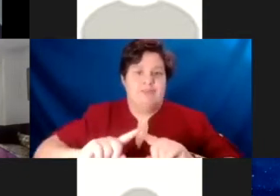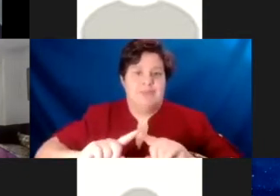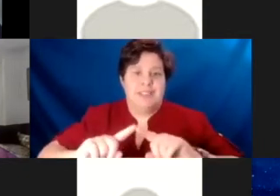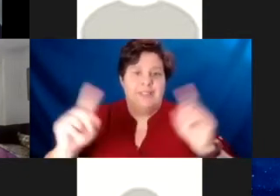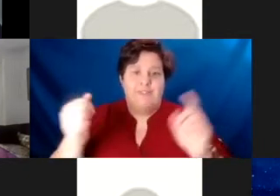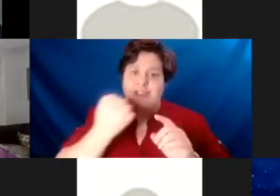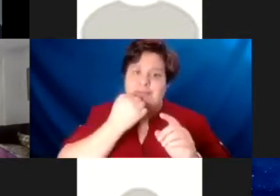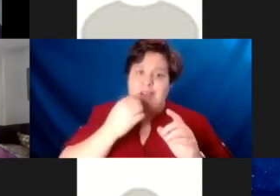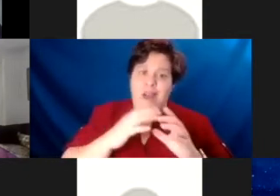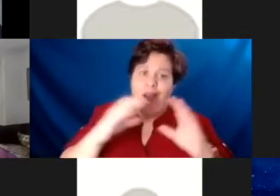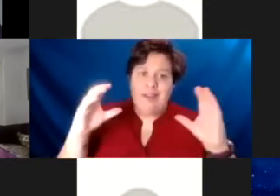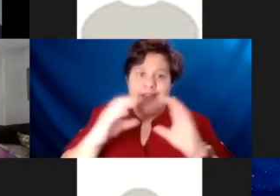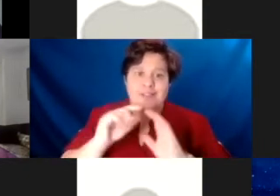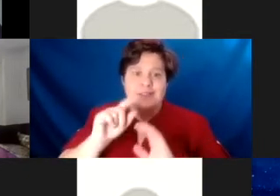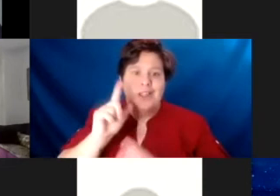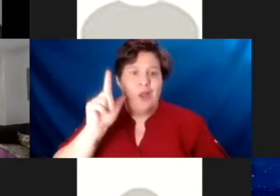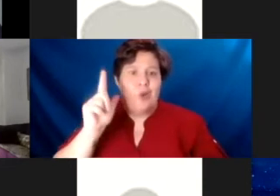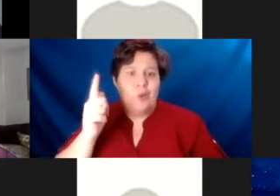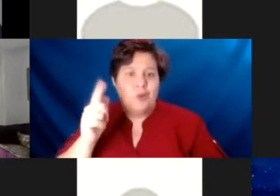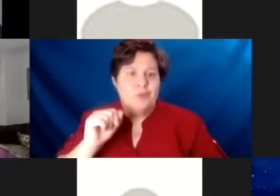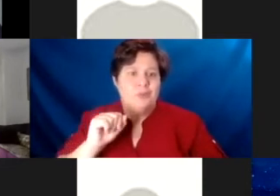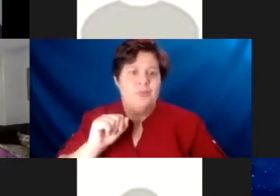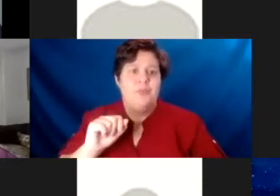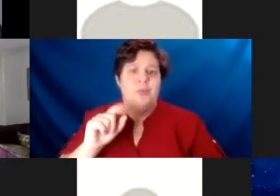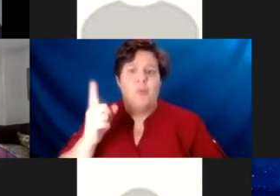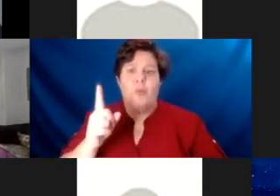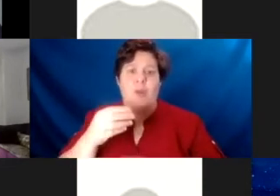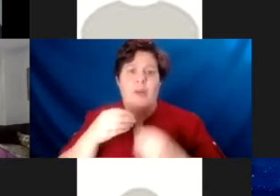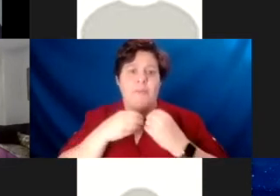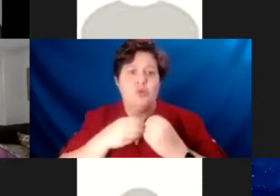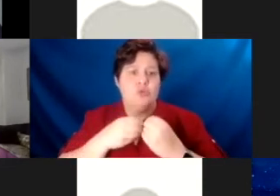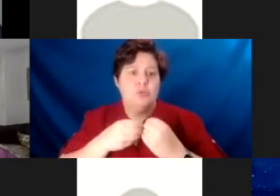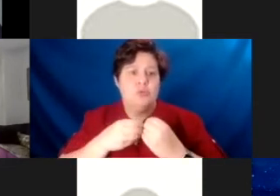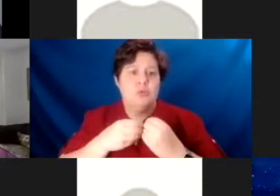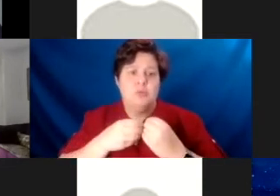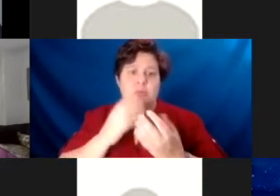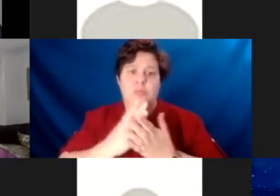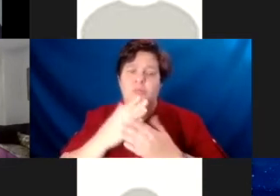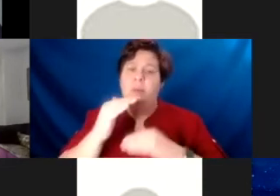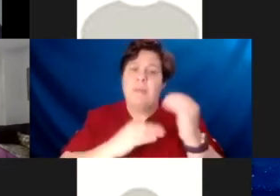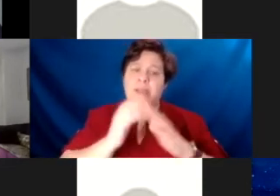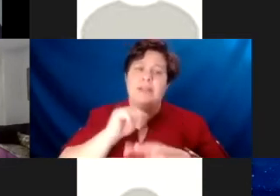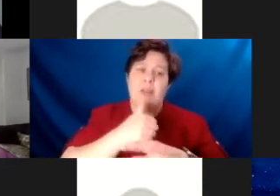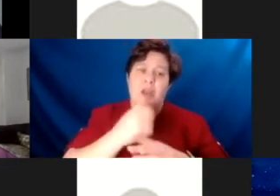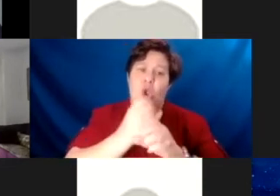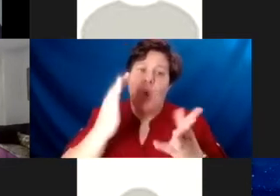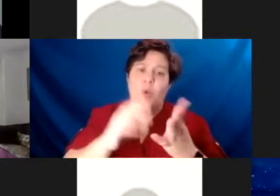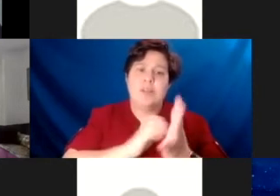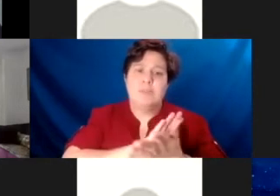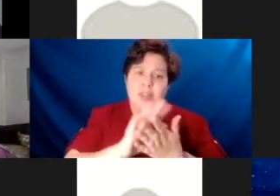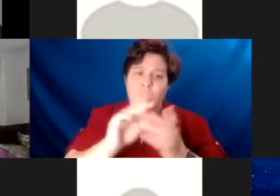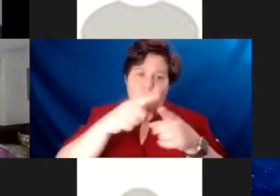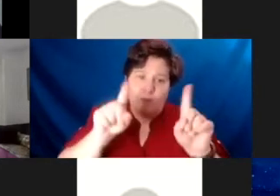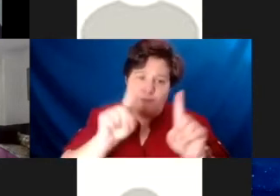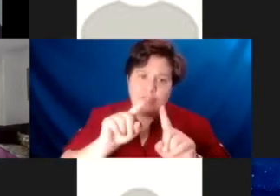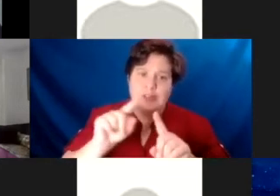in Lewisham. So the ones I mentioned probably are all building based. So one was Goldsmiths University,